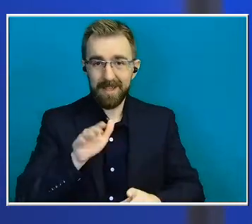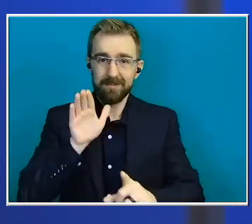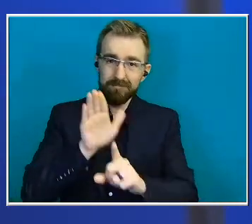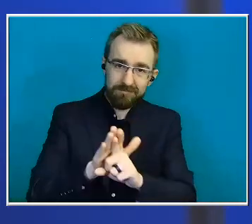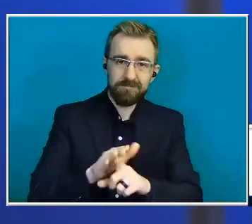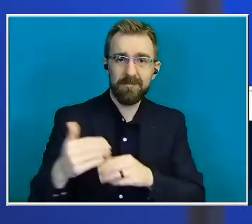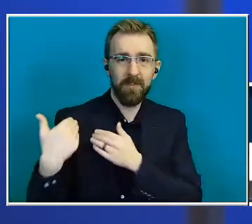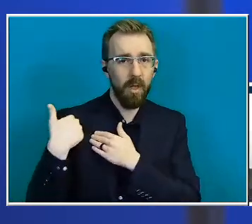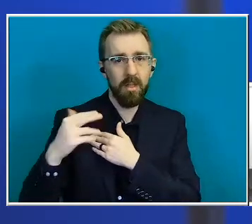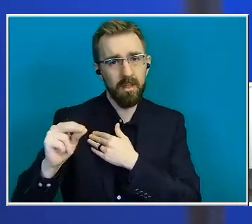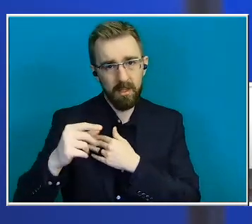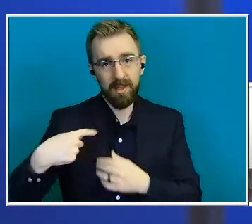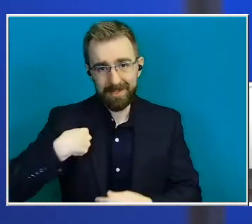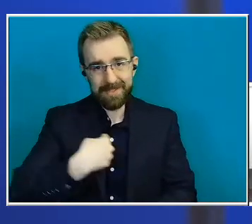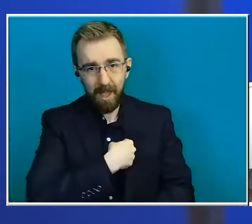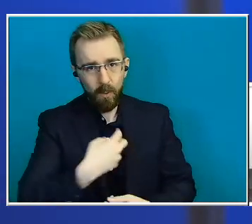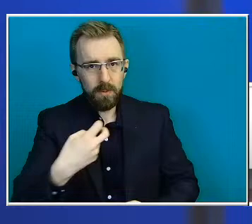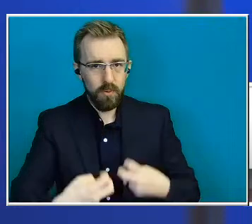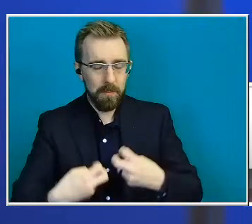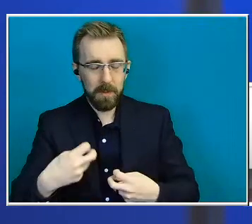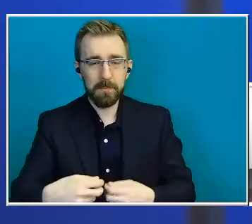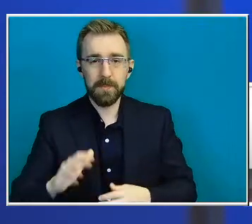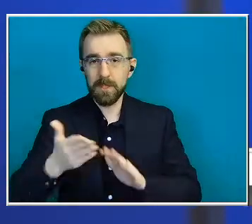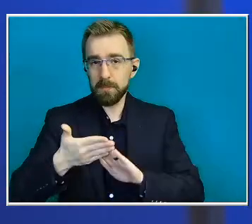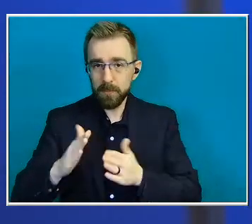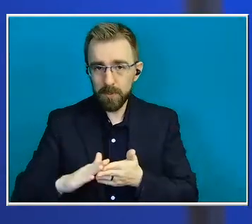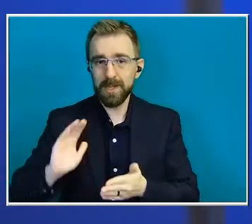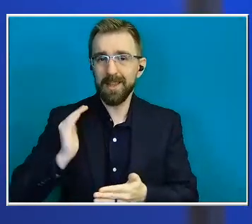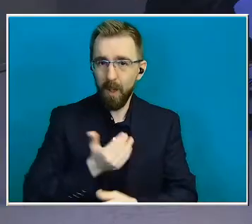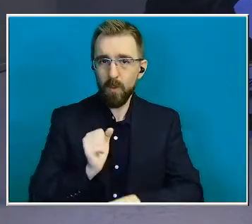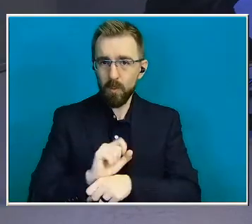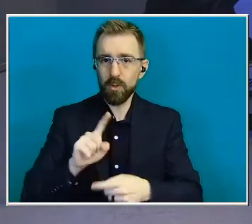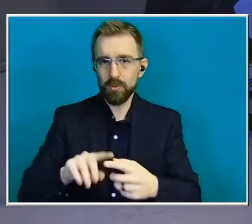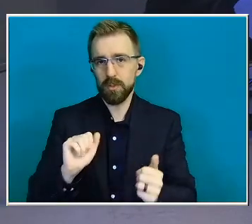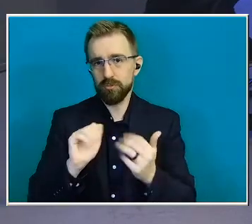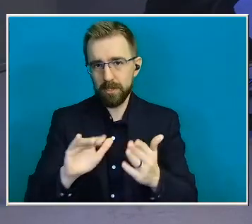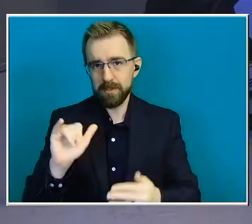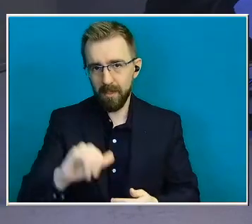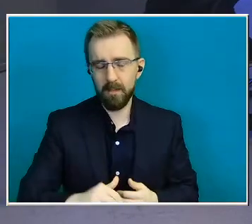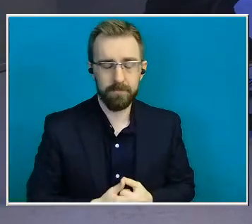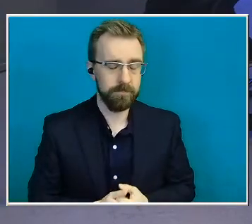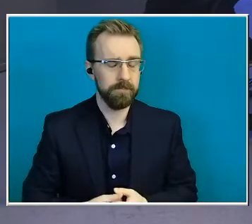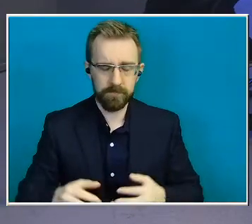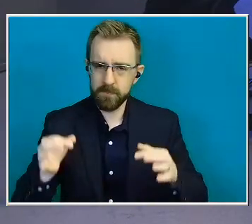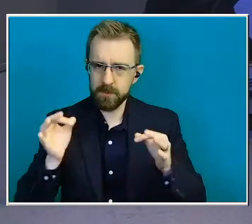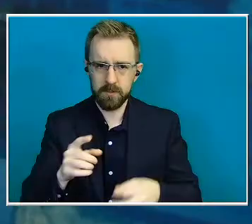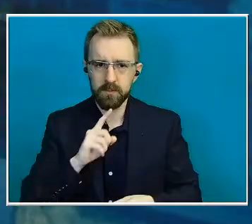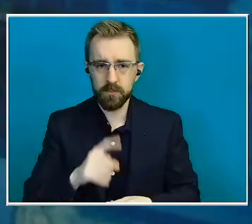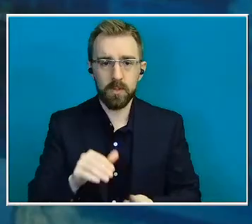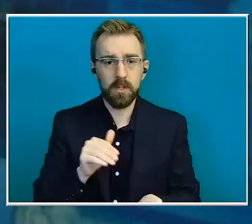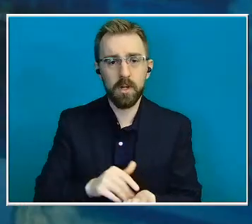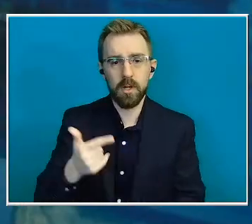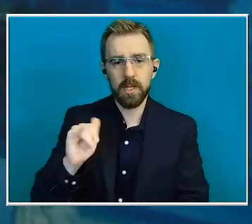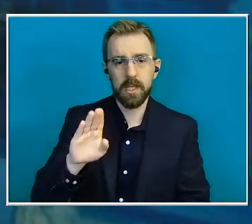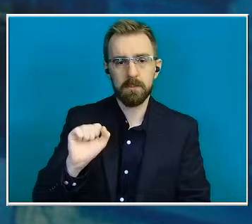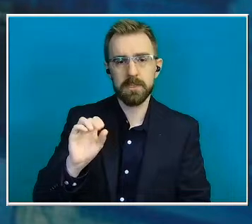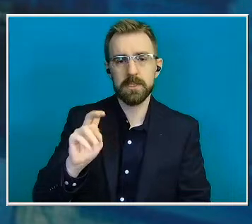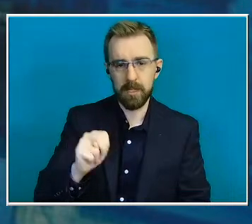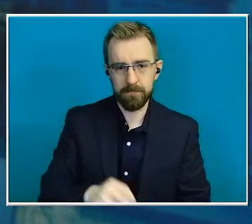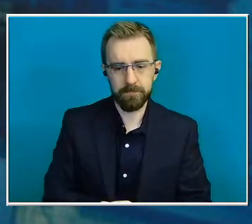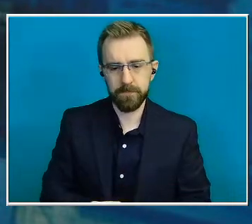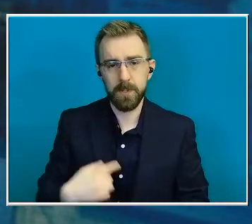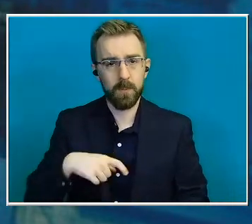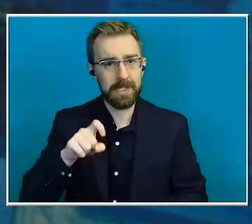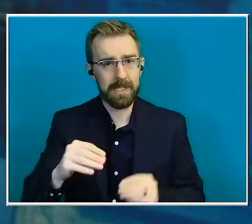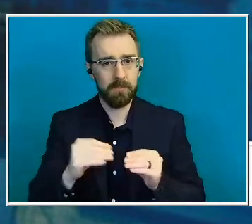and our whole community, and it's everybody's work to address it. Yeah, that's absolutely true. Dr. Gibson. So I think we need more programs like